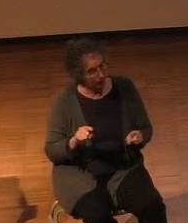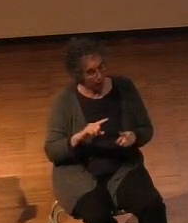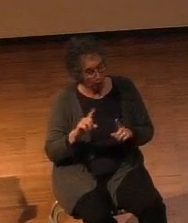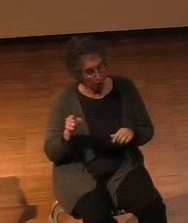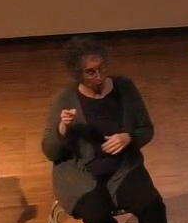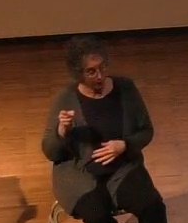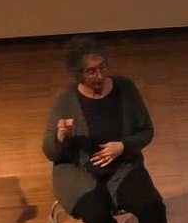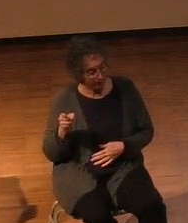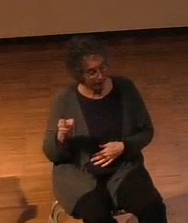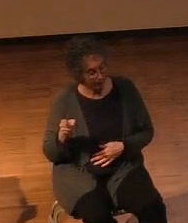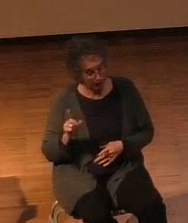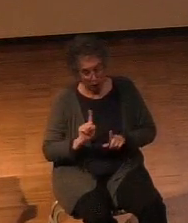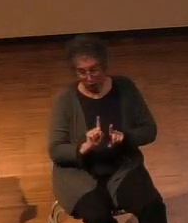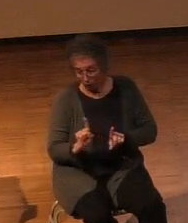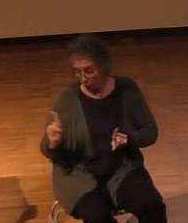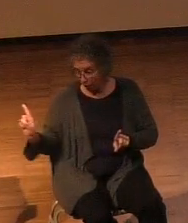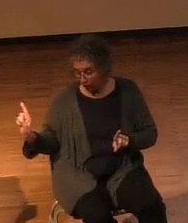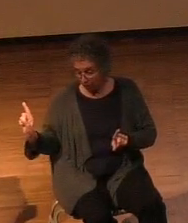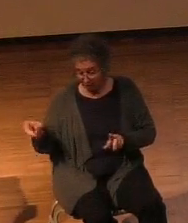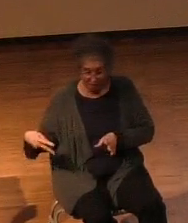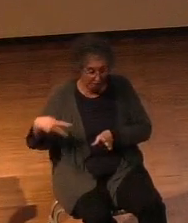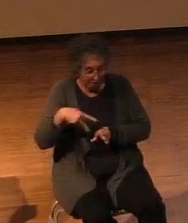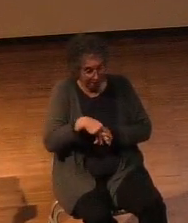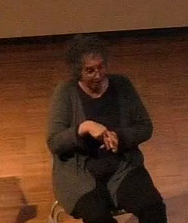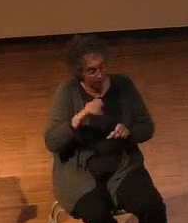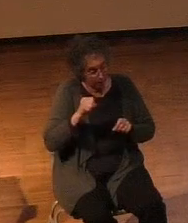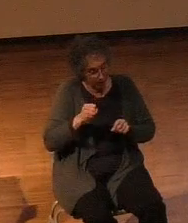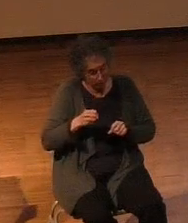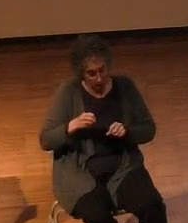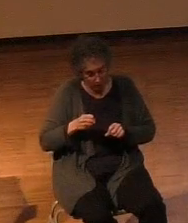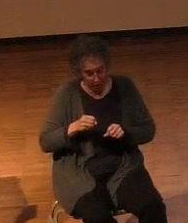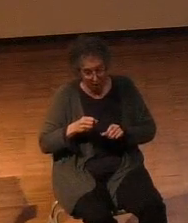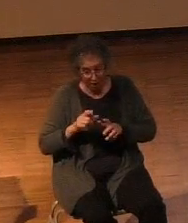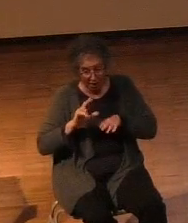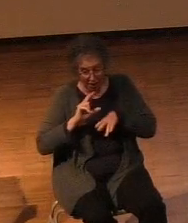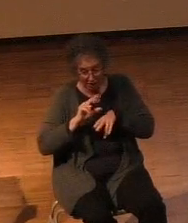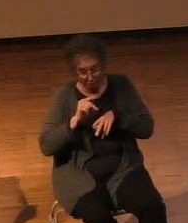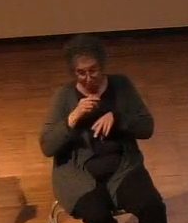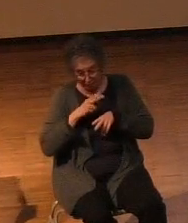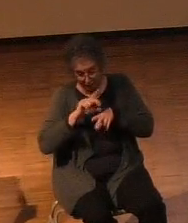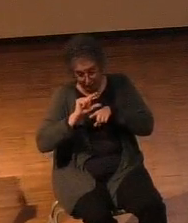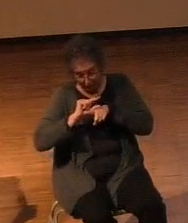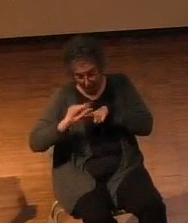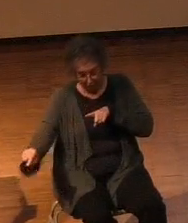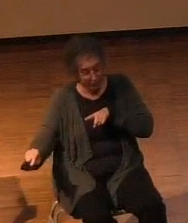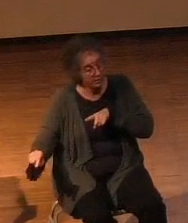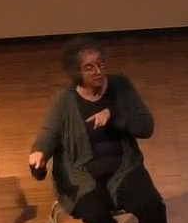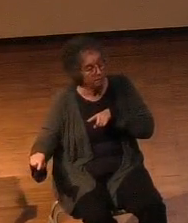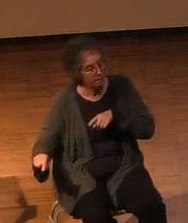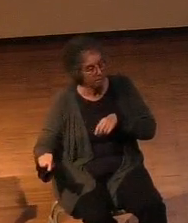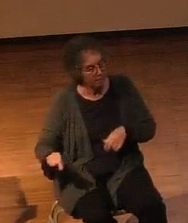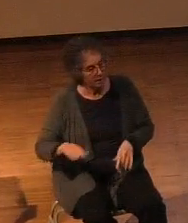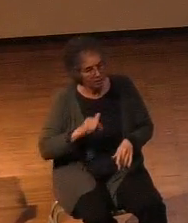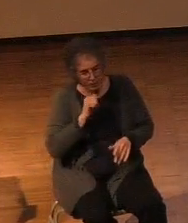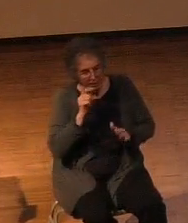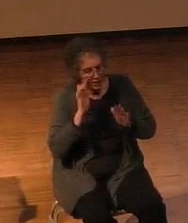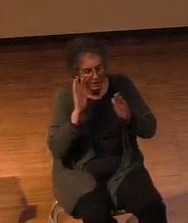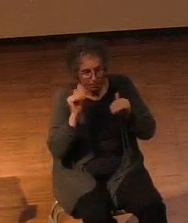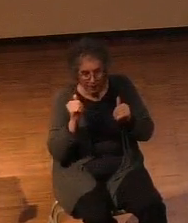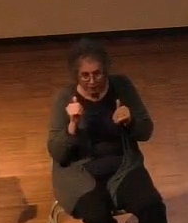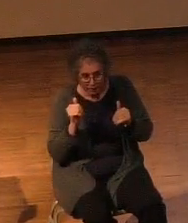he walked away, got on his motorcycle, drove away. This was quite unexpected.